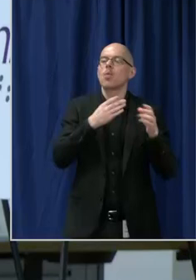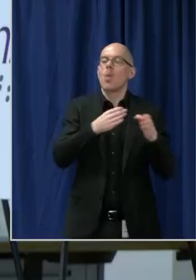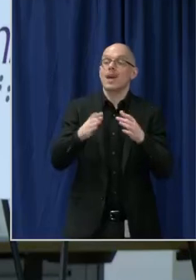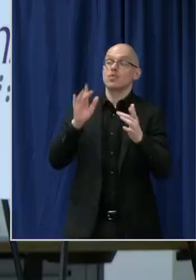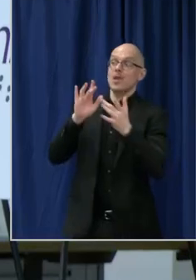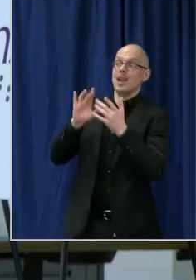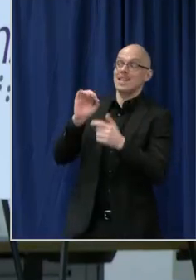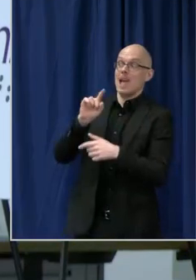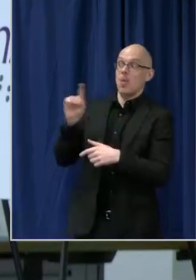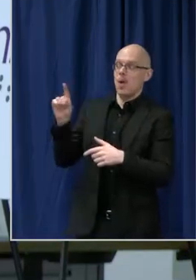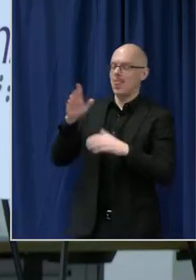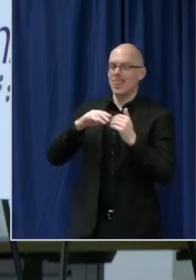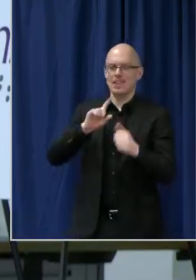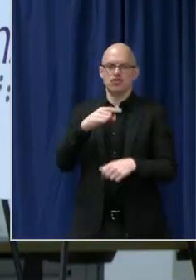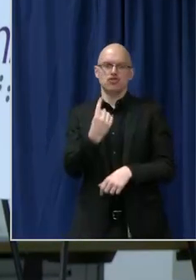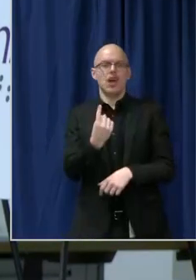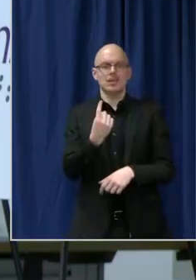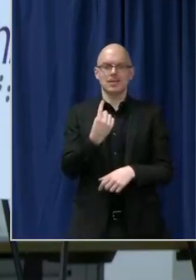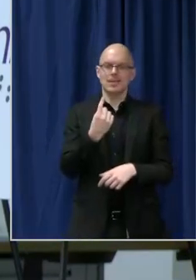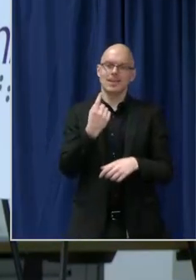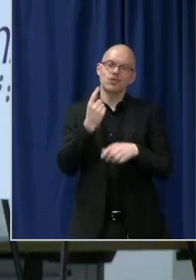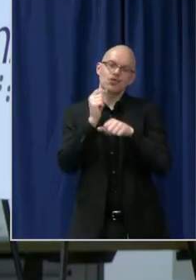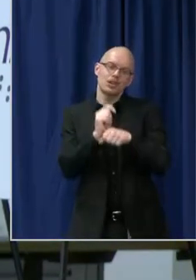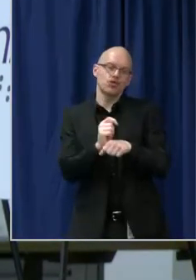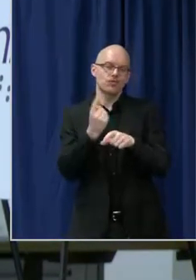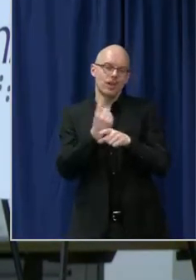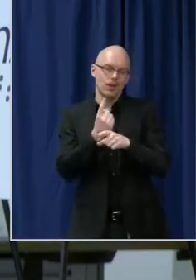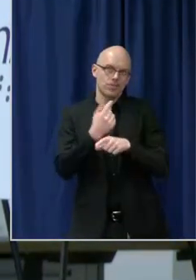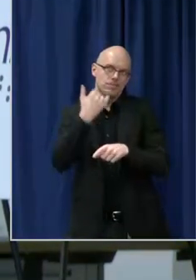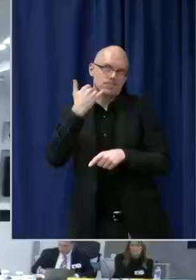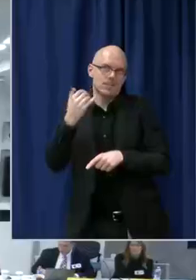just the traditional.